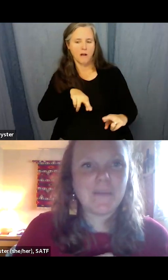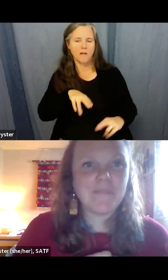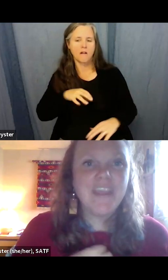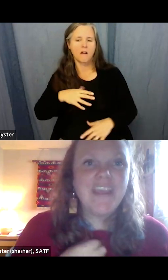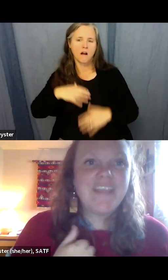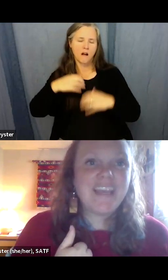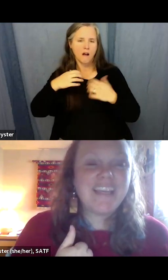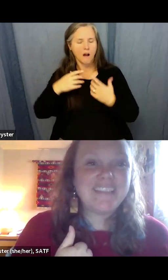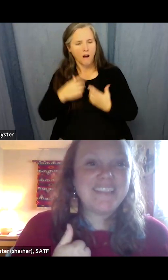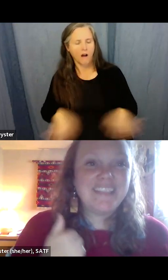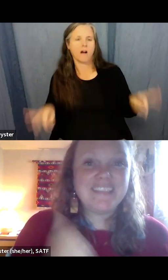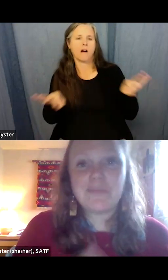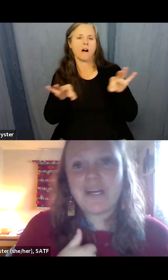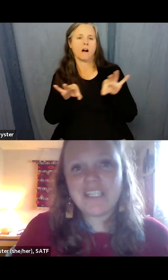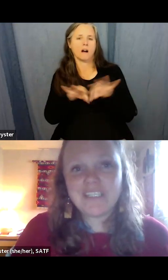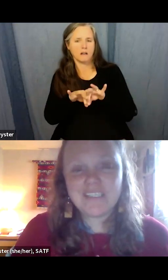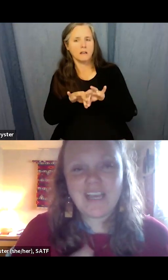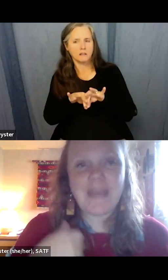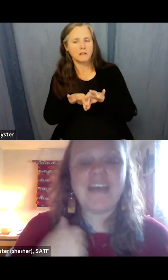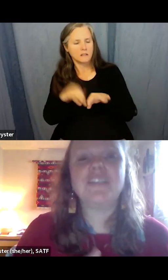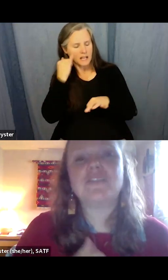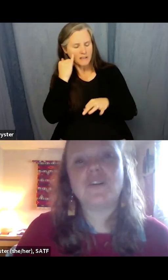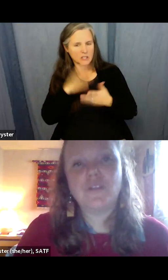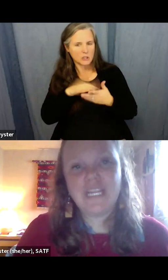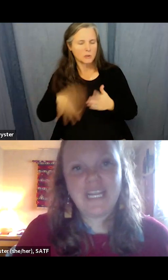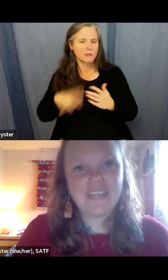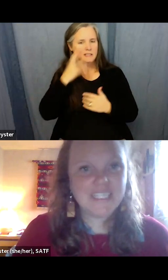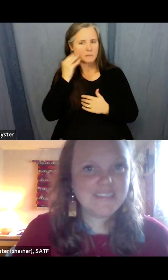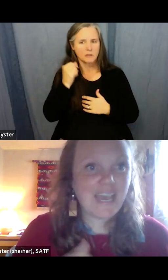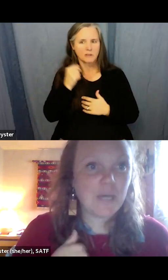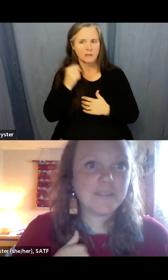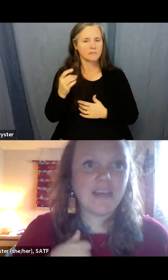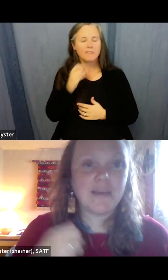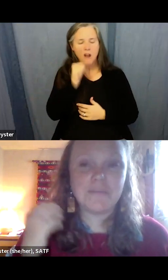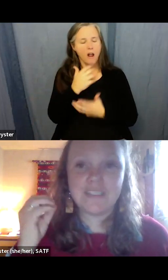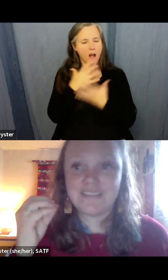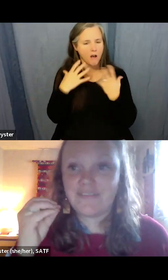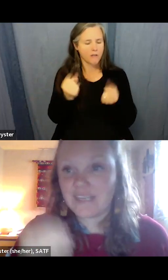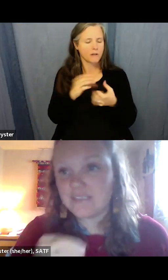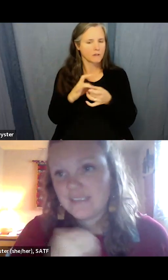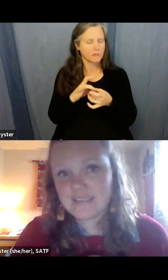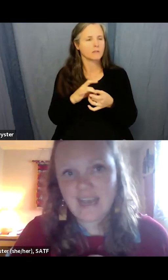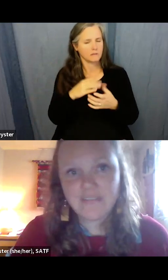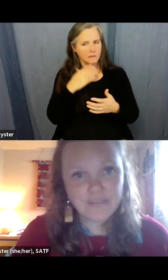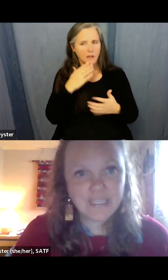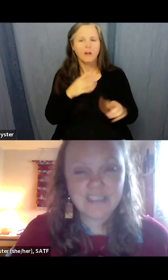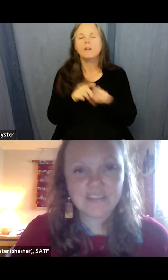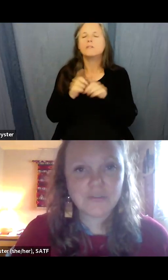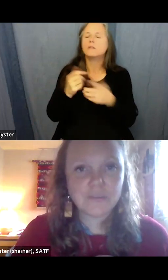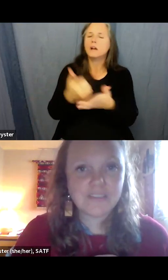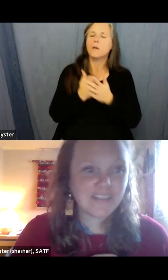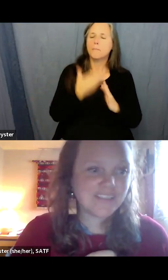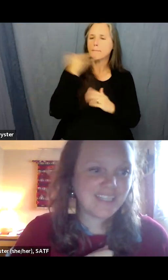recognized that this project, having those co-located advocates, helped the faculty and staff in